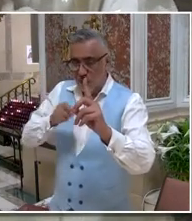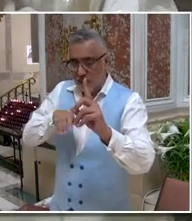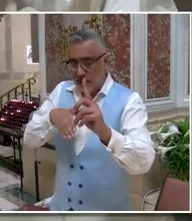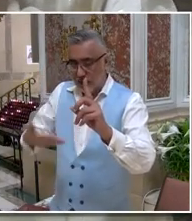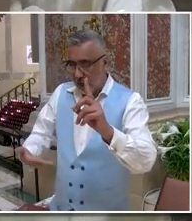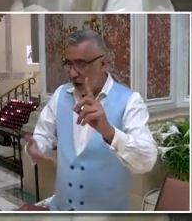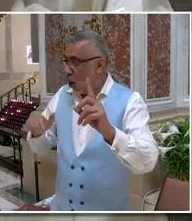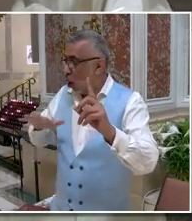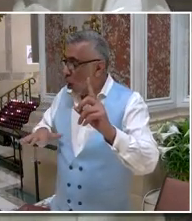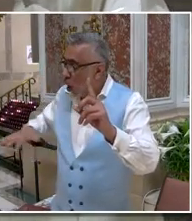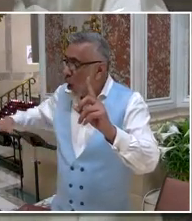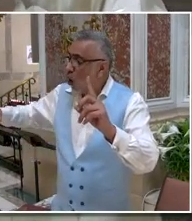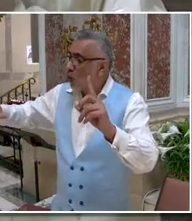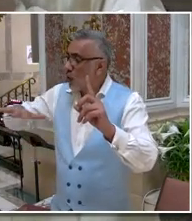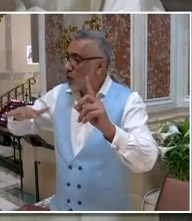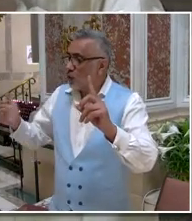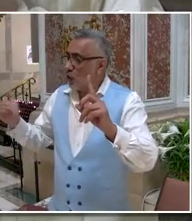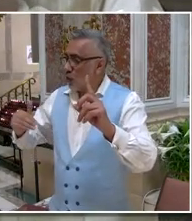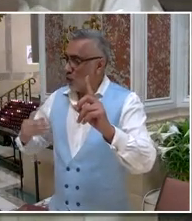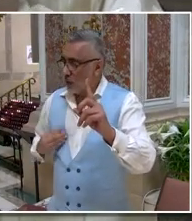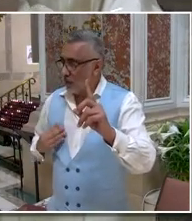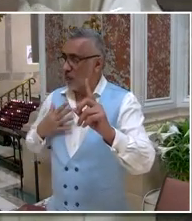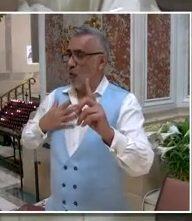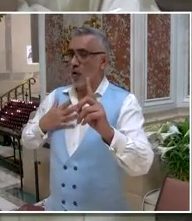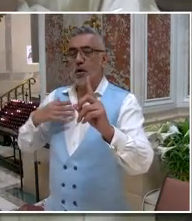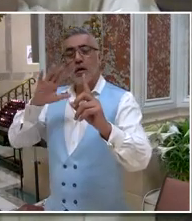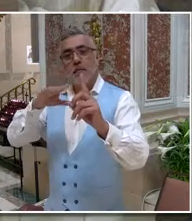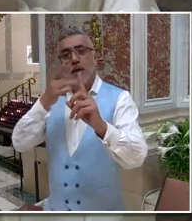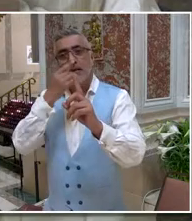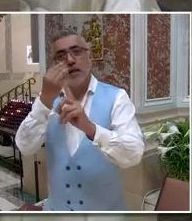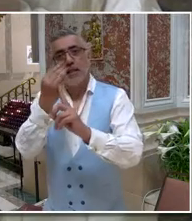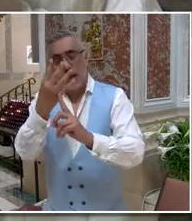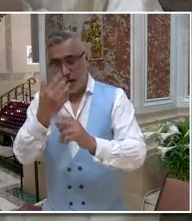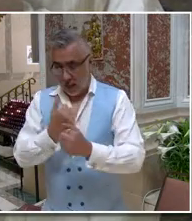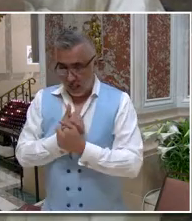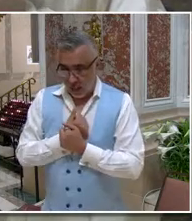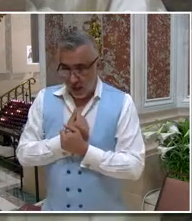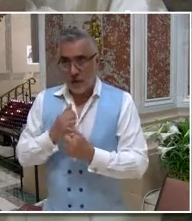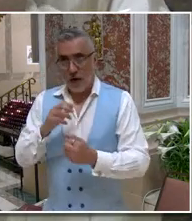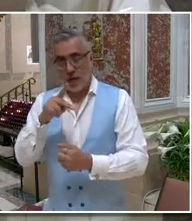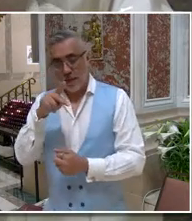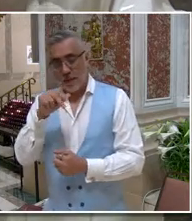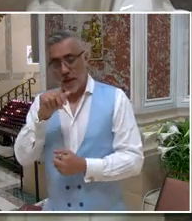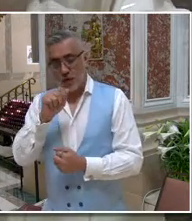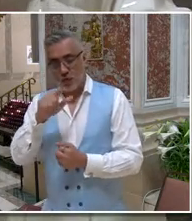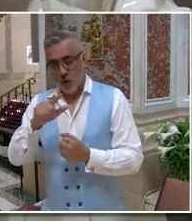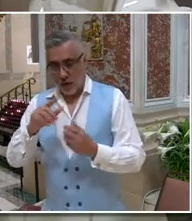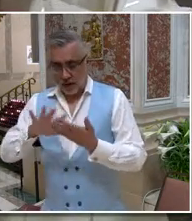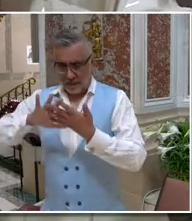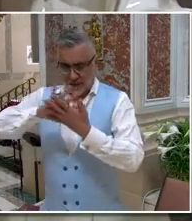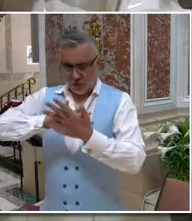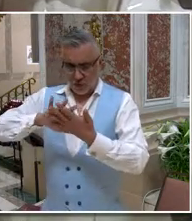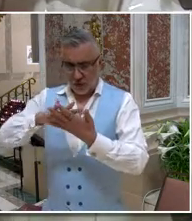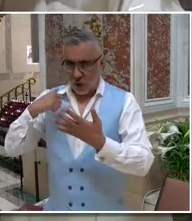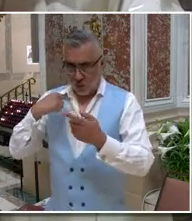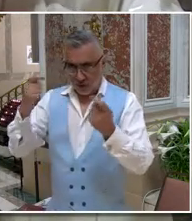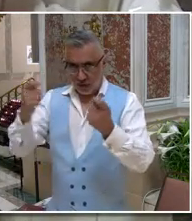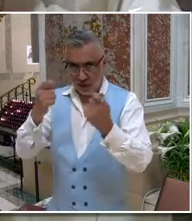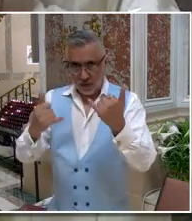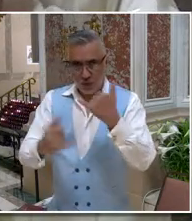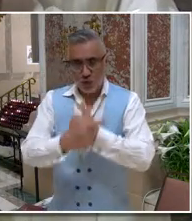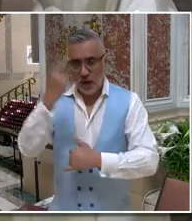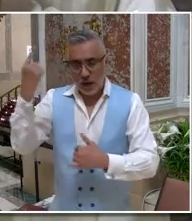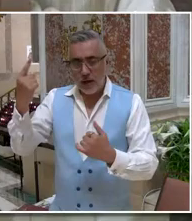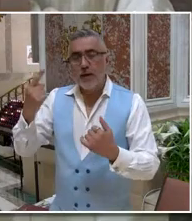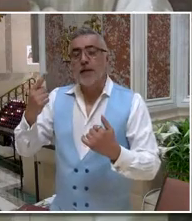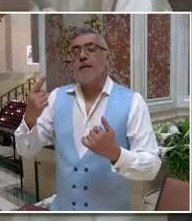creation has been reborn. May the life and love of the Paschal mystery, which we celebrate today,